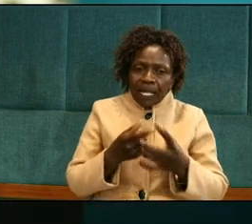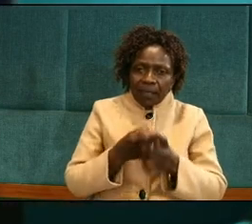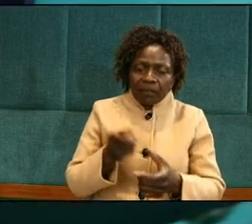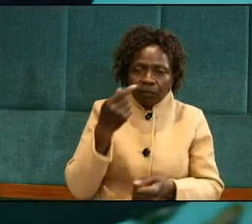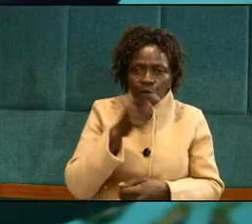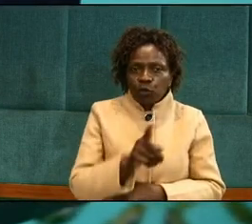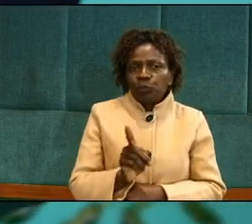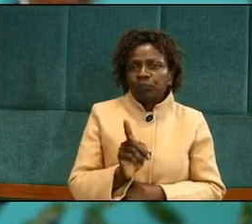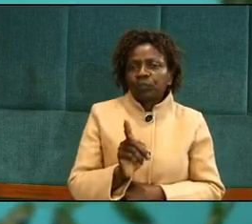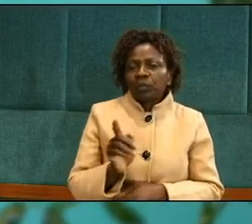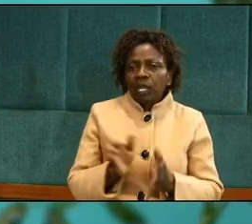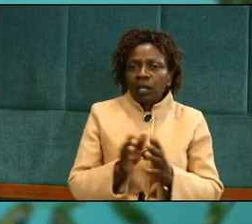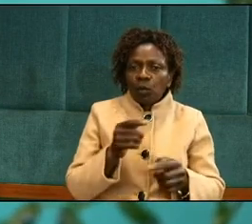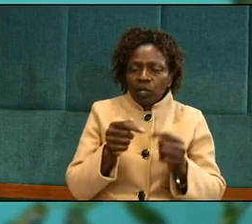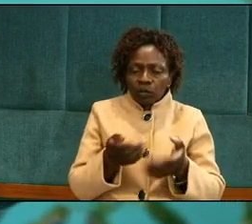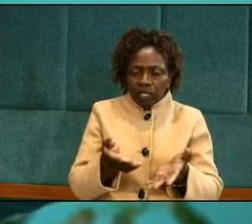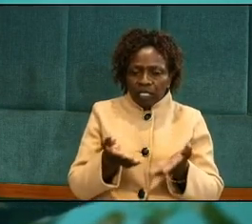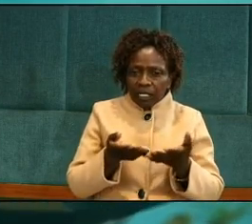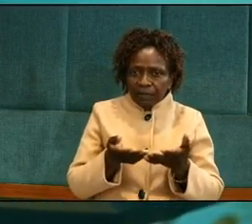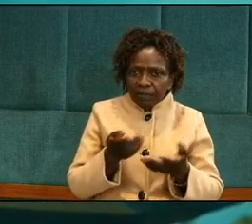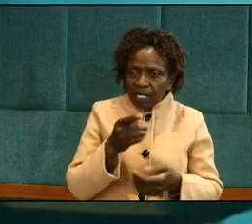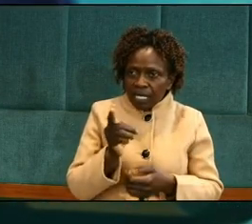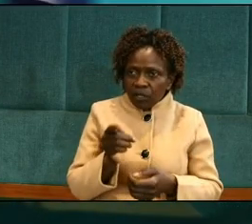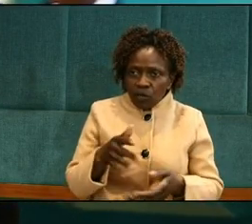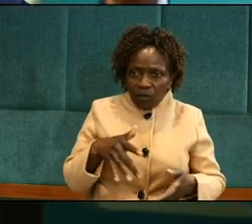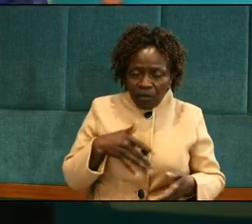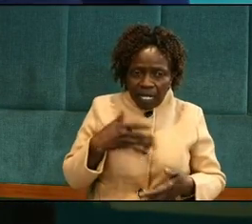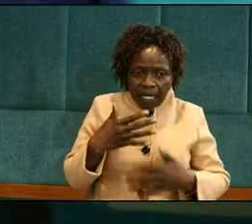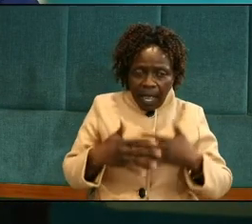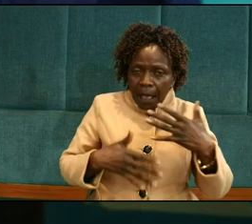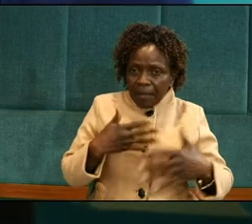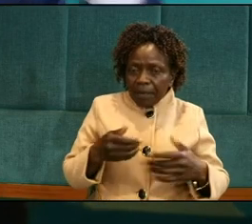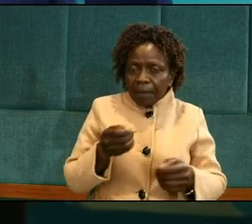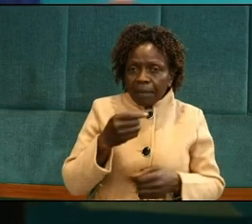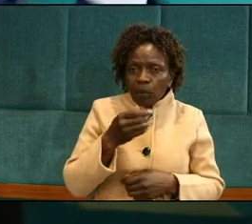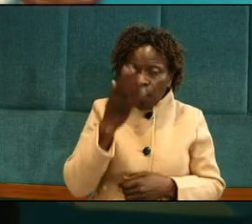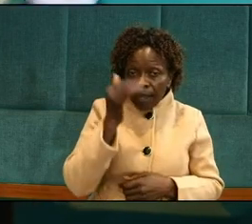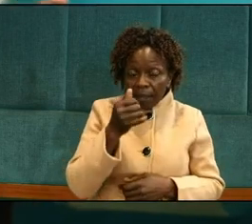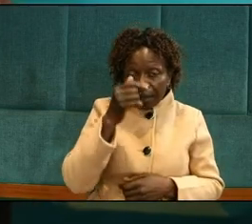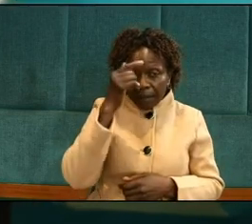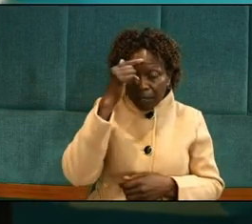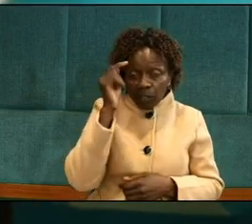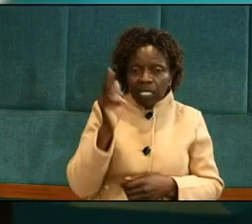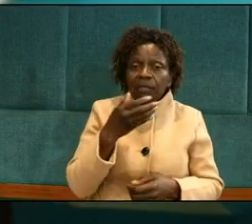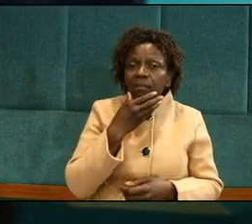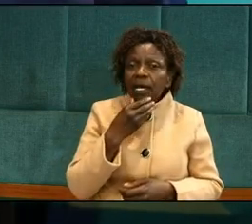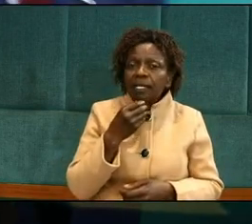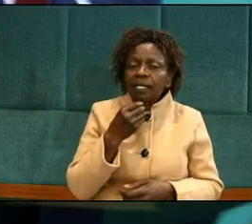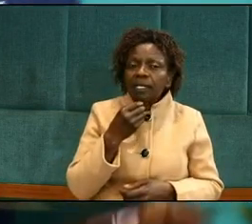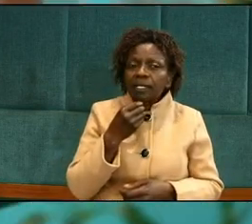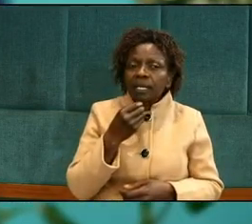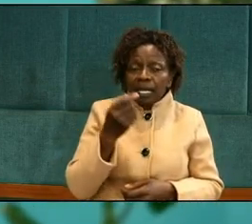And when you receive this thing coming to you, you feel excited because this man